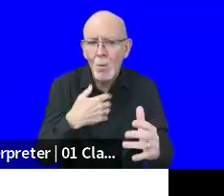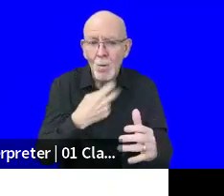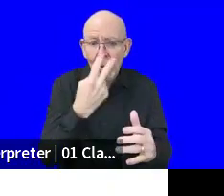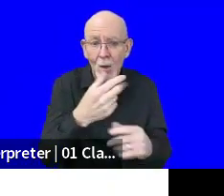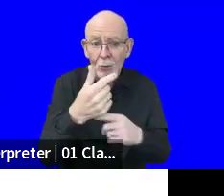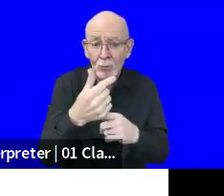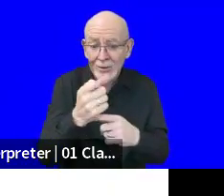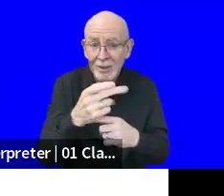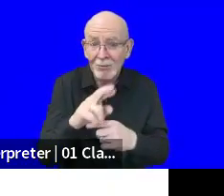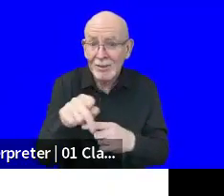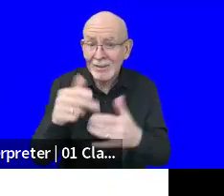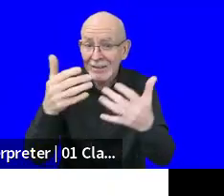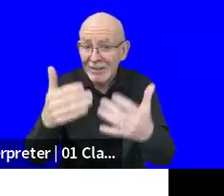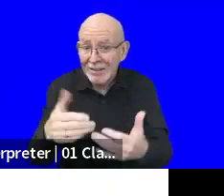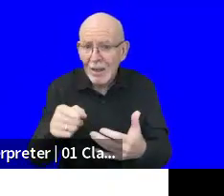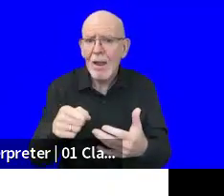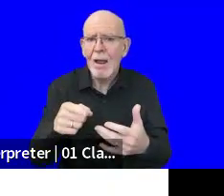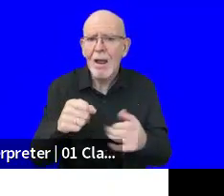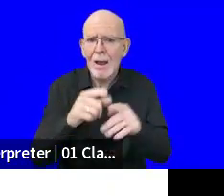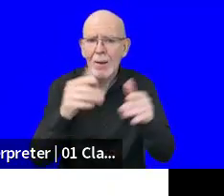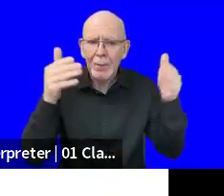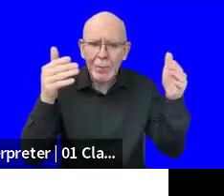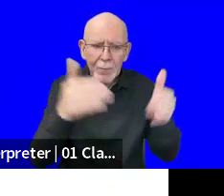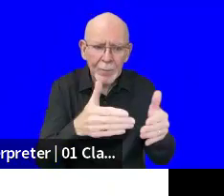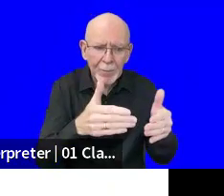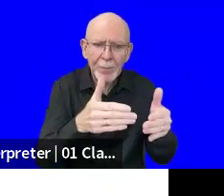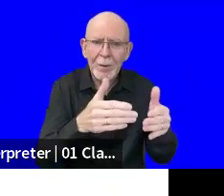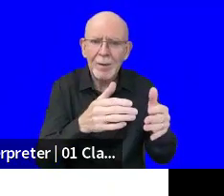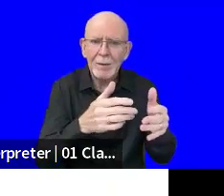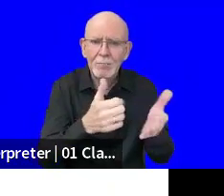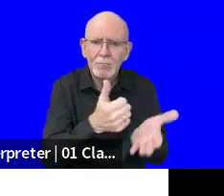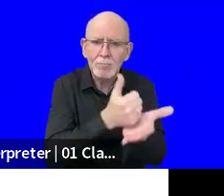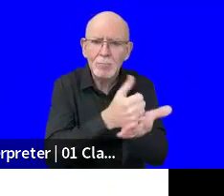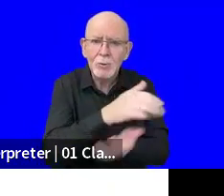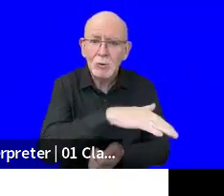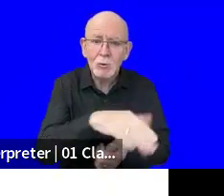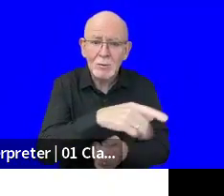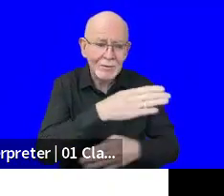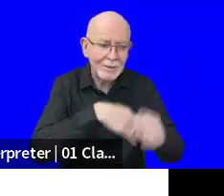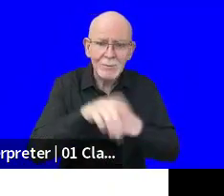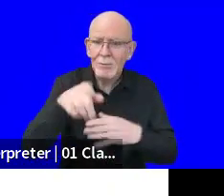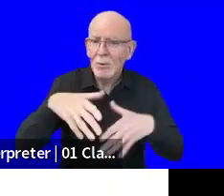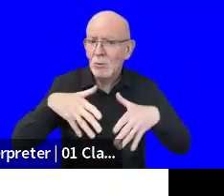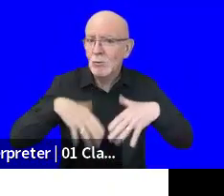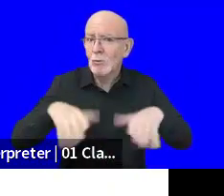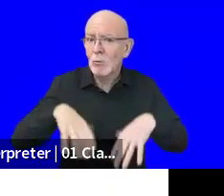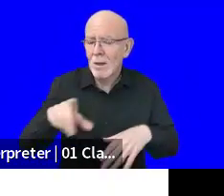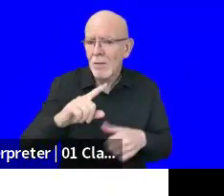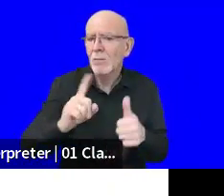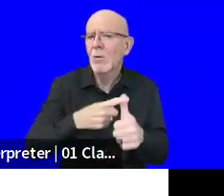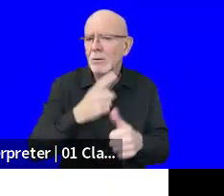I want to mention is that this study really gave us a clear understanding of the needs of children